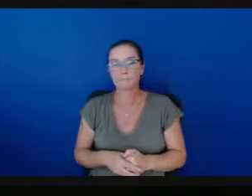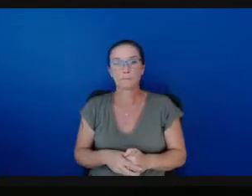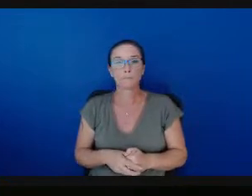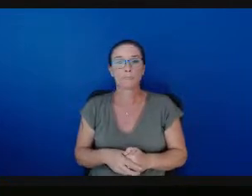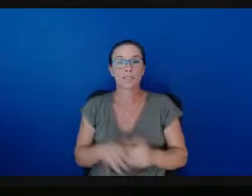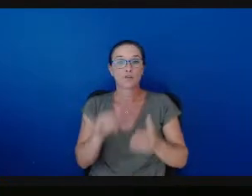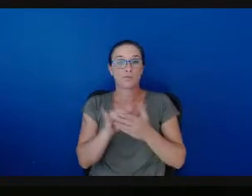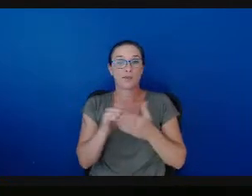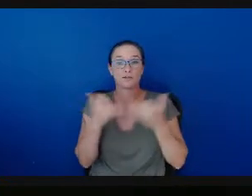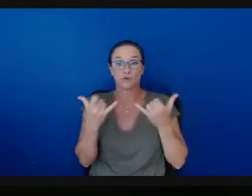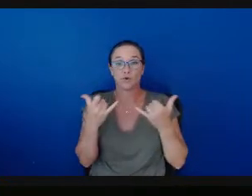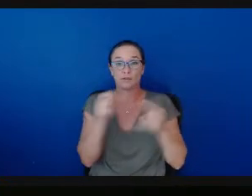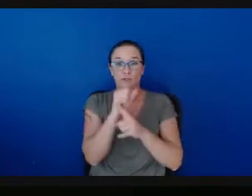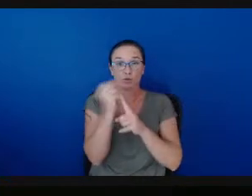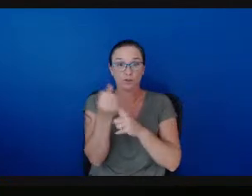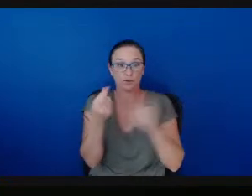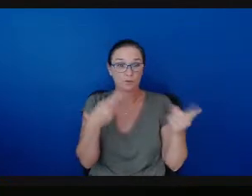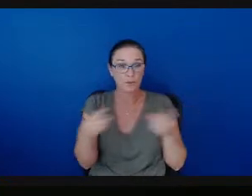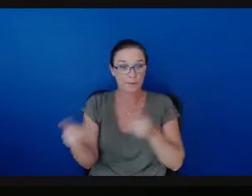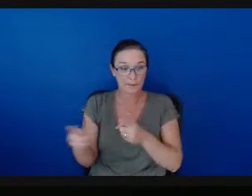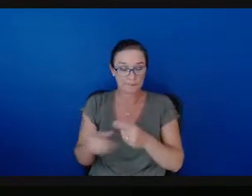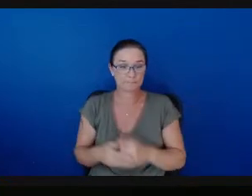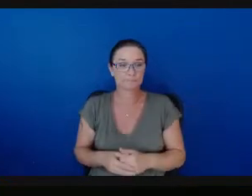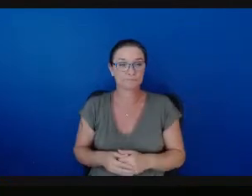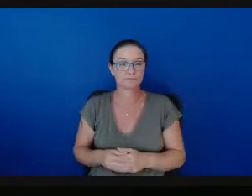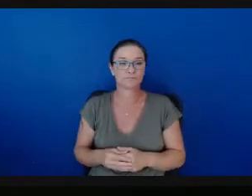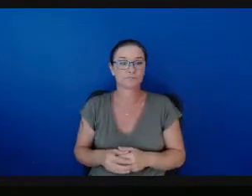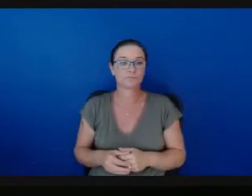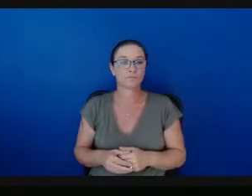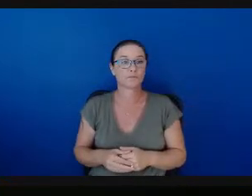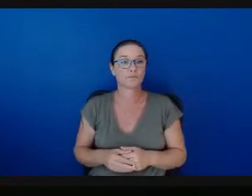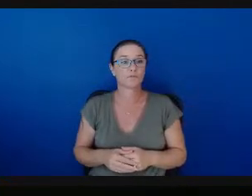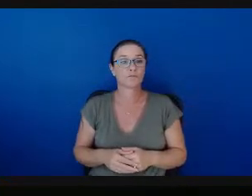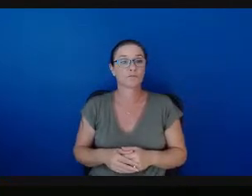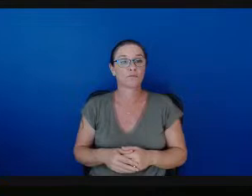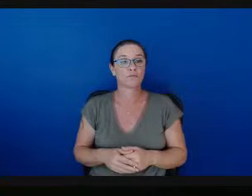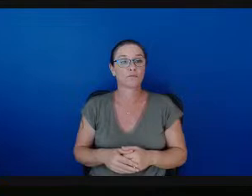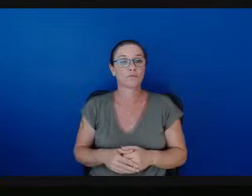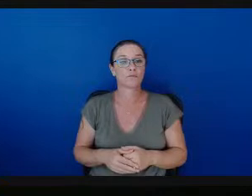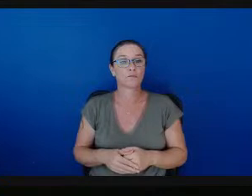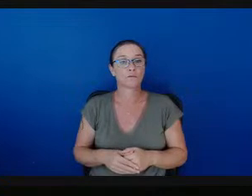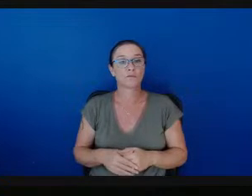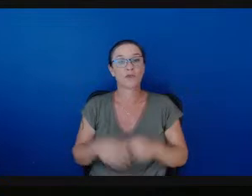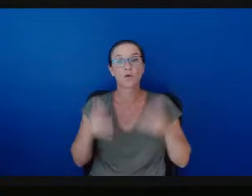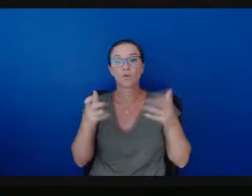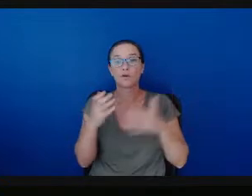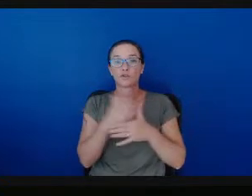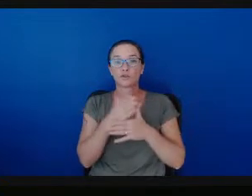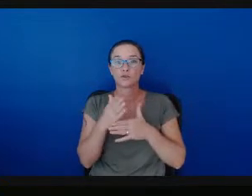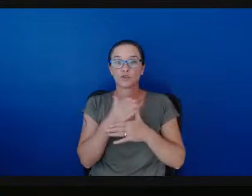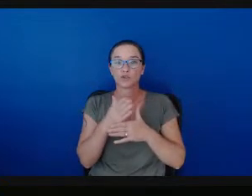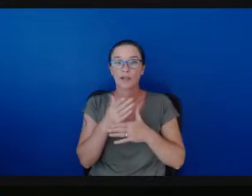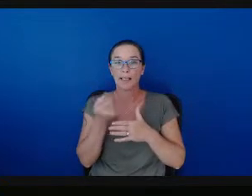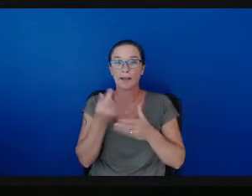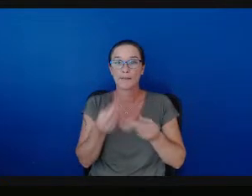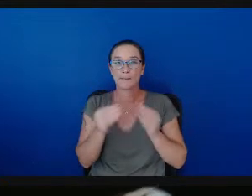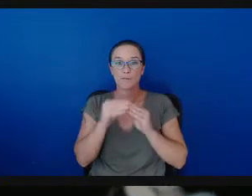current state of what we have. I do want to share in a little bit more